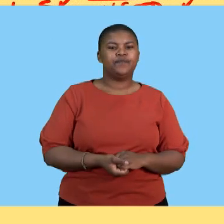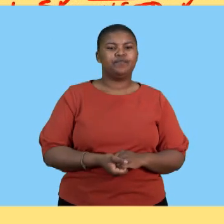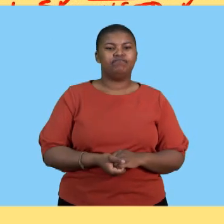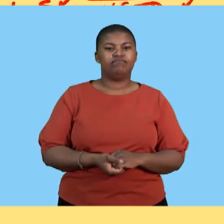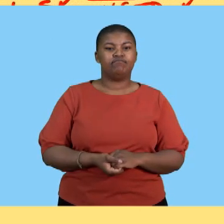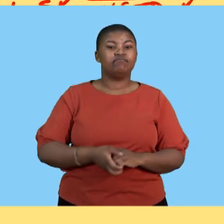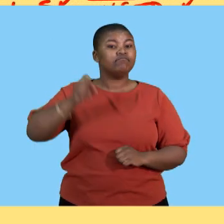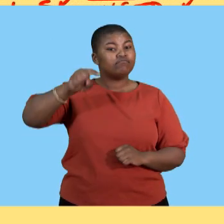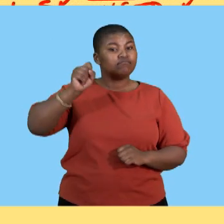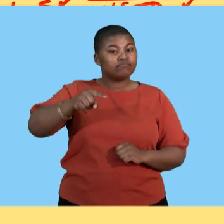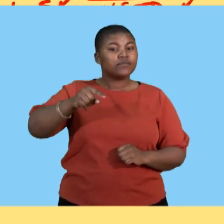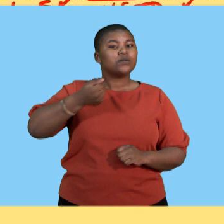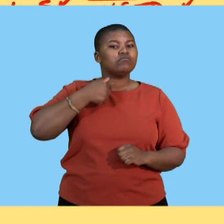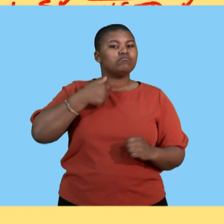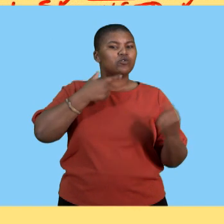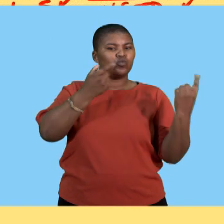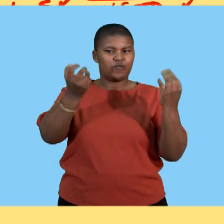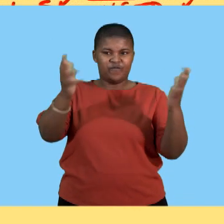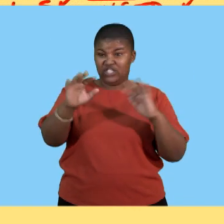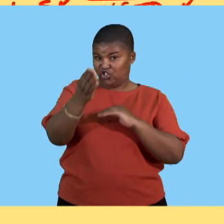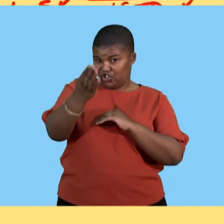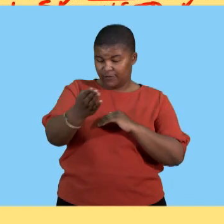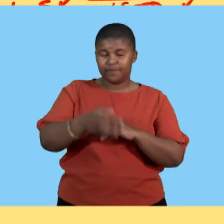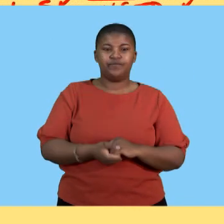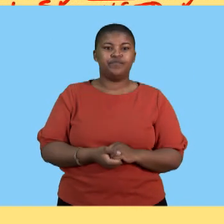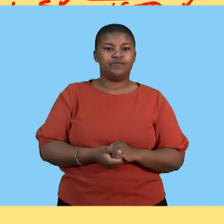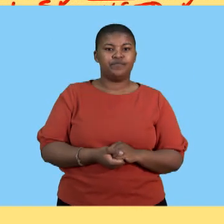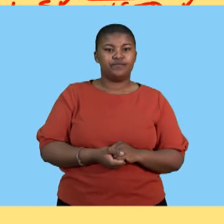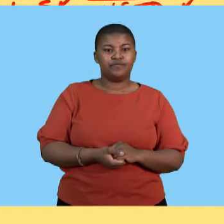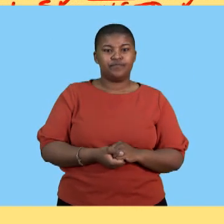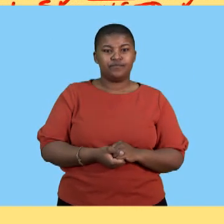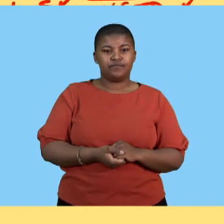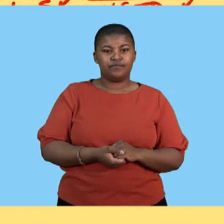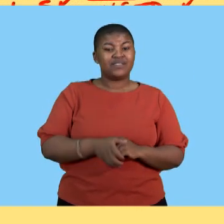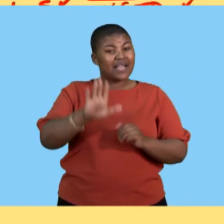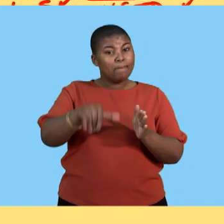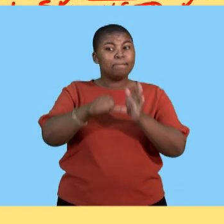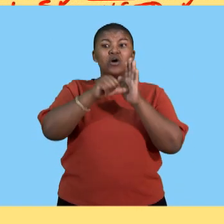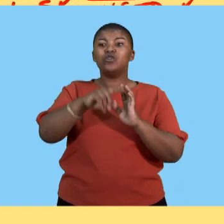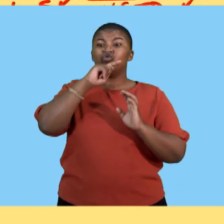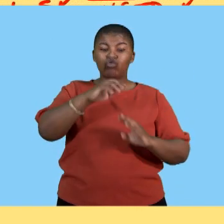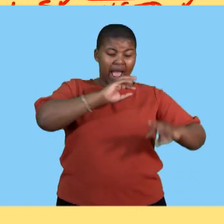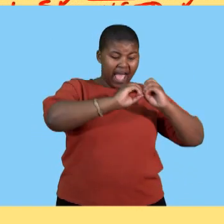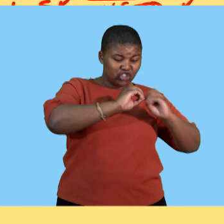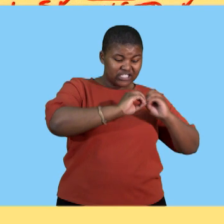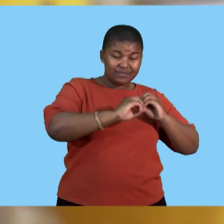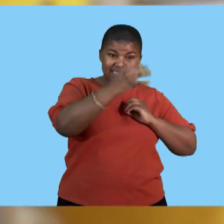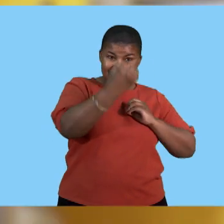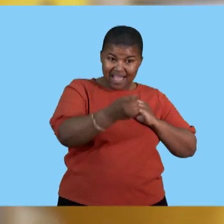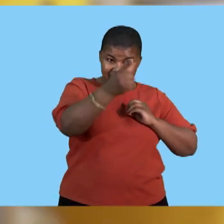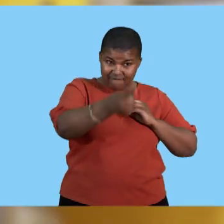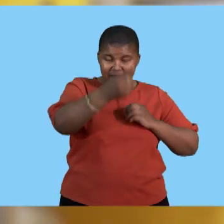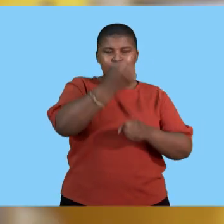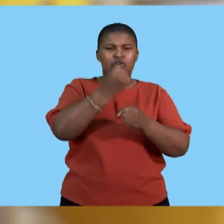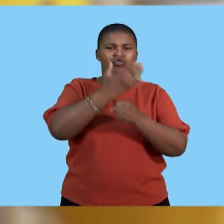48,000. That is what I would then do. Very important that when you have this adjustment, you know how